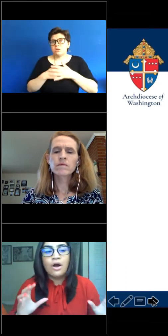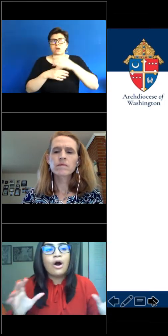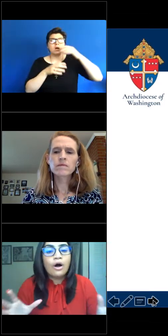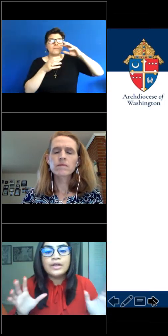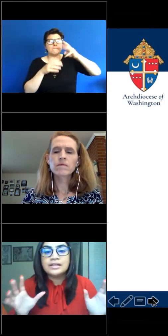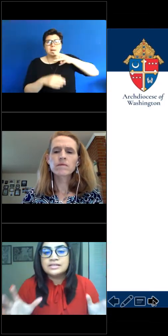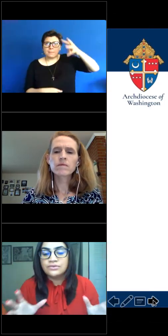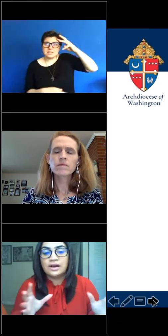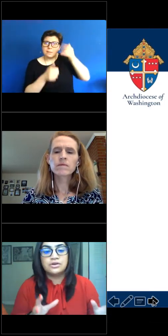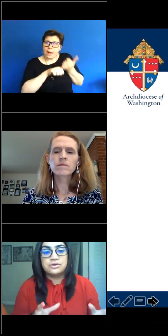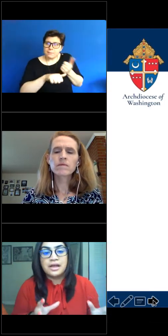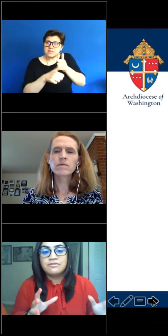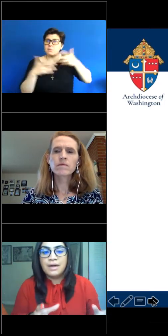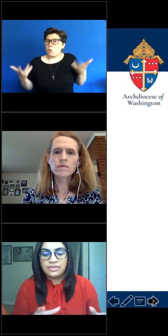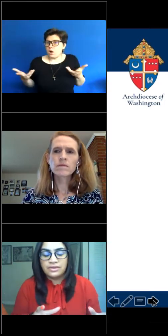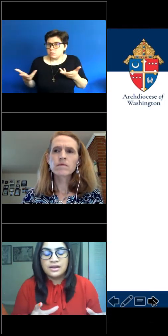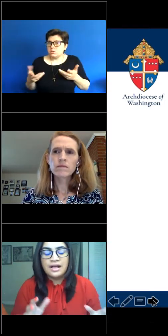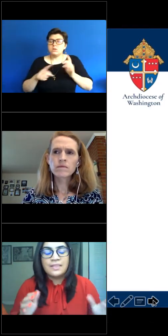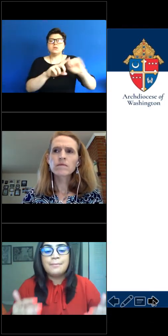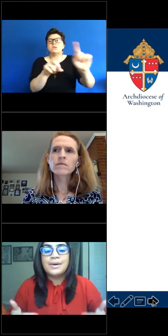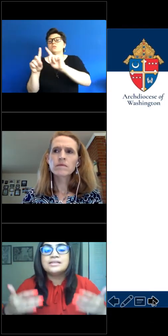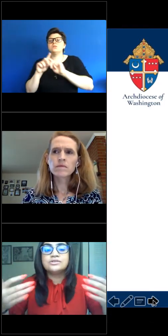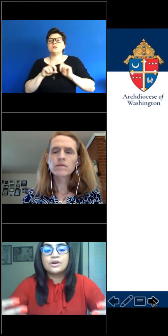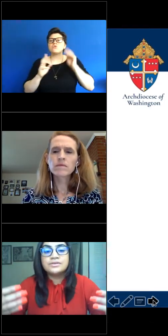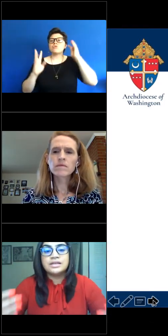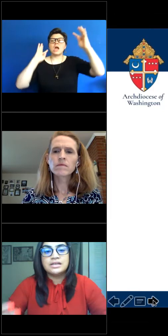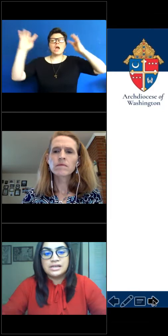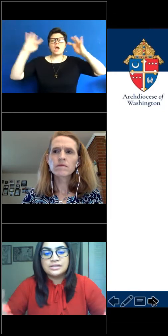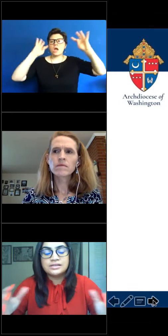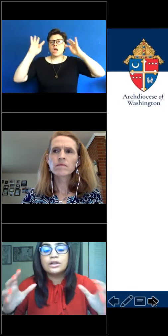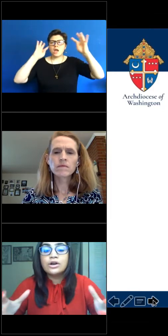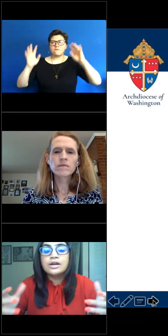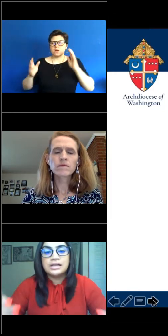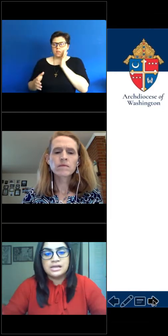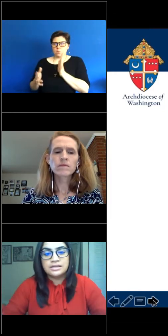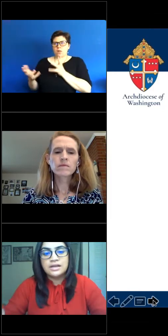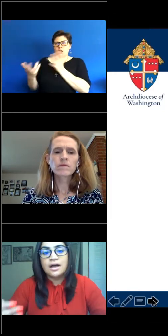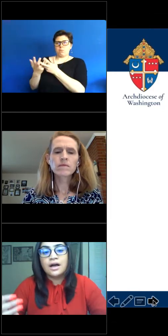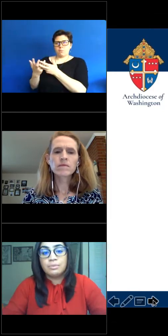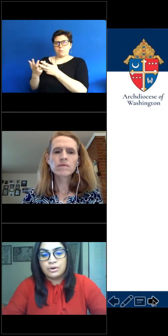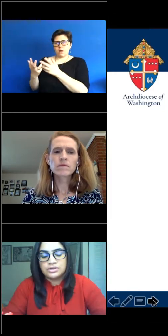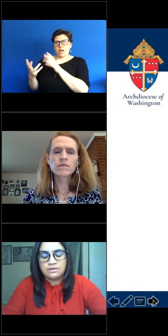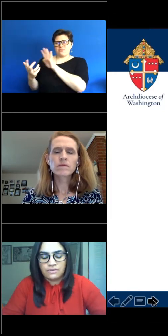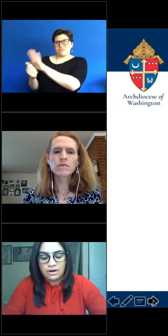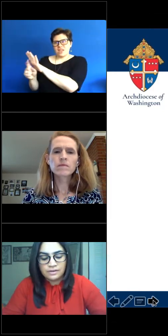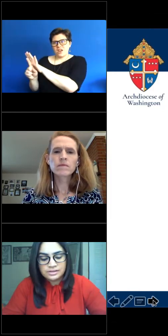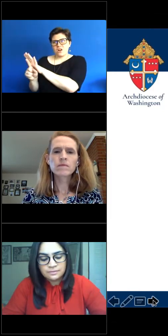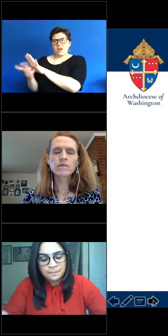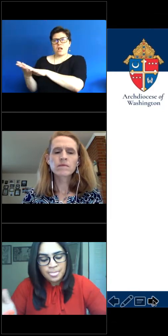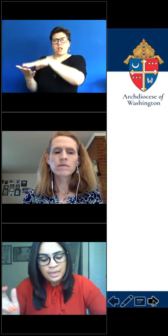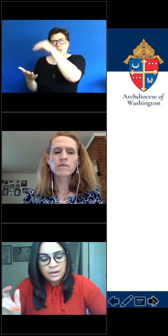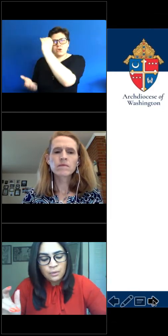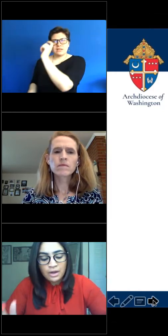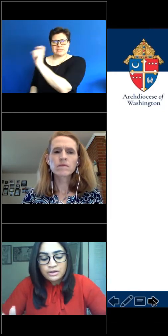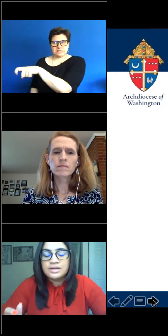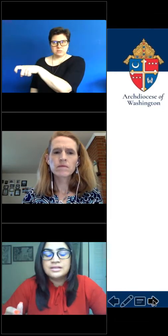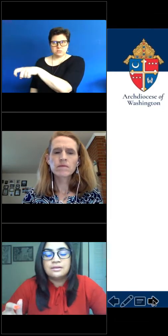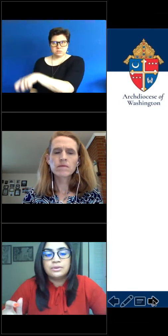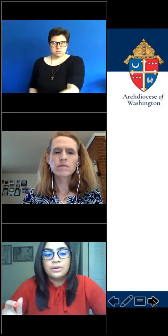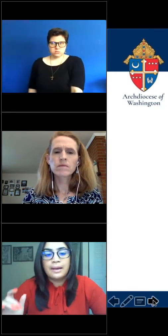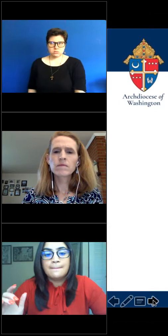baptism is, all in a different and creative method that best serves the needs, the learning needs of the person in front of us.